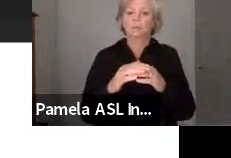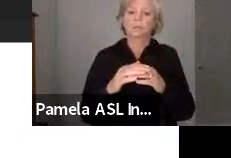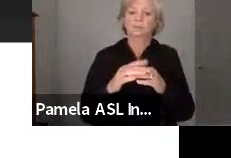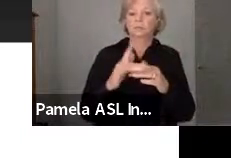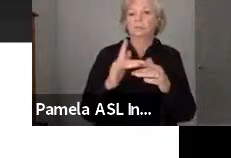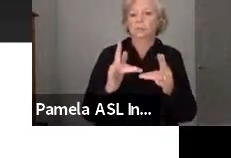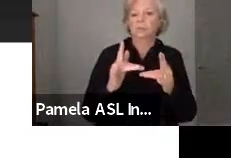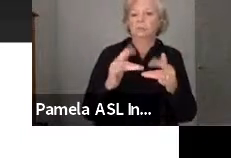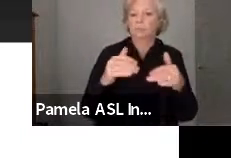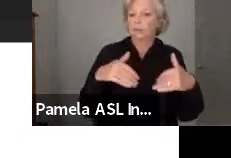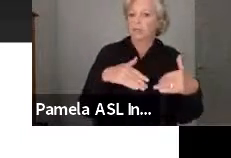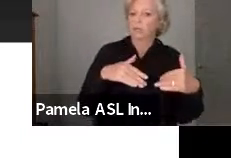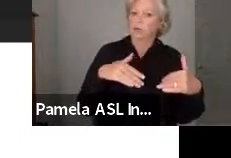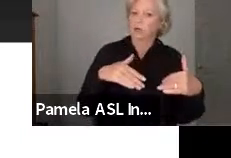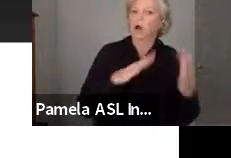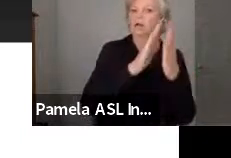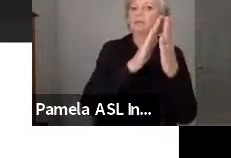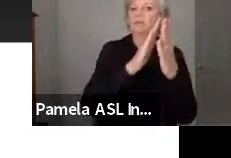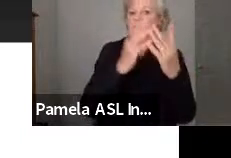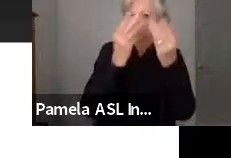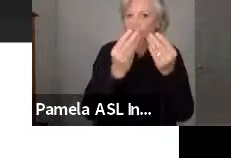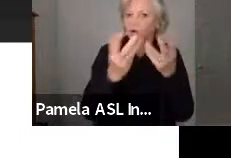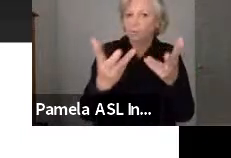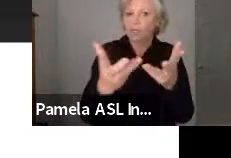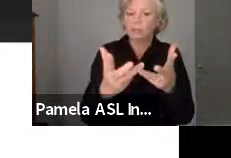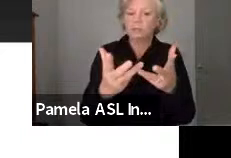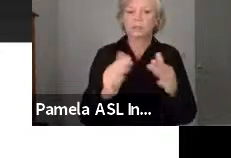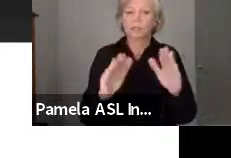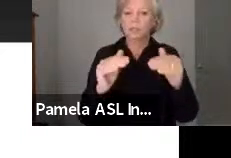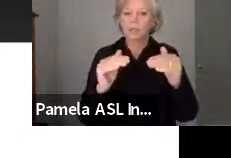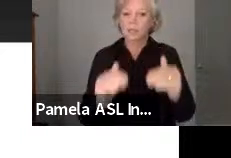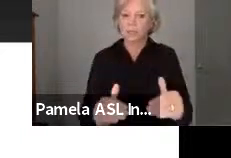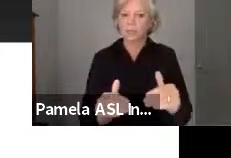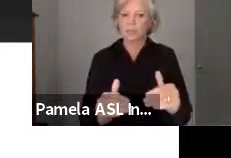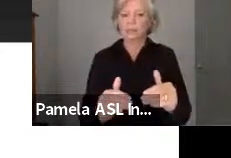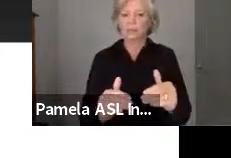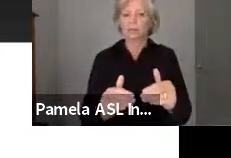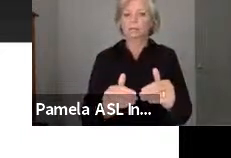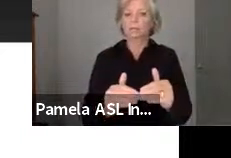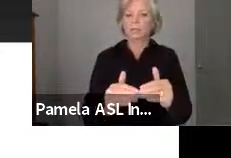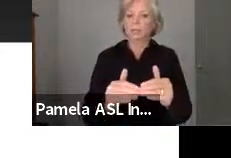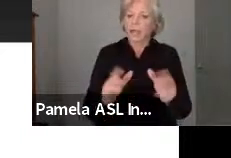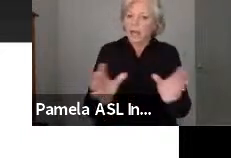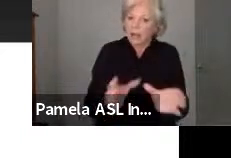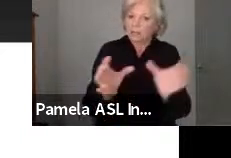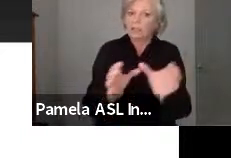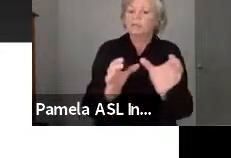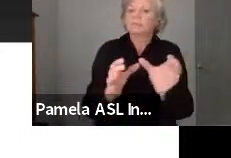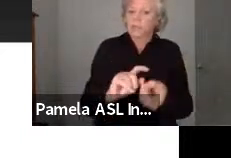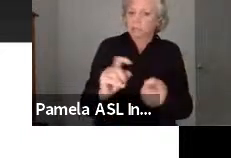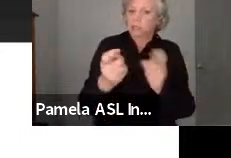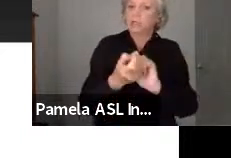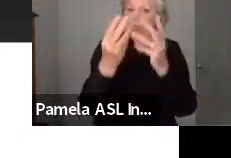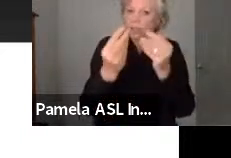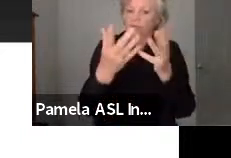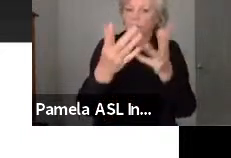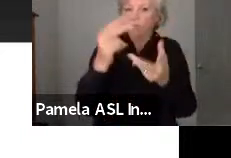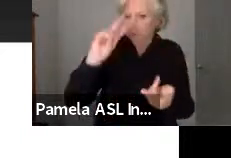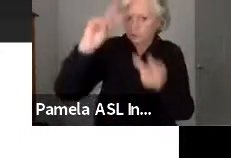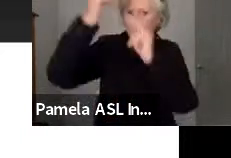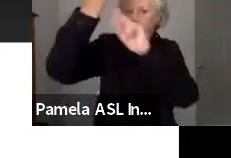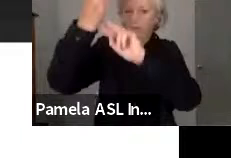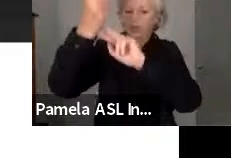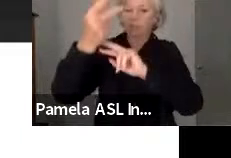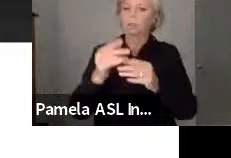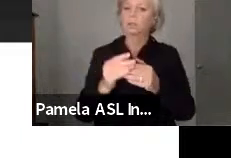conflicting information and being proactive in confronting and correcting misinformation. One of the